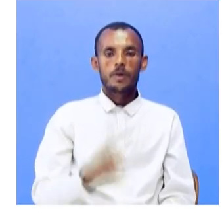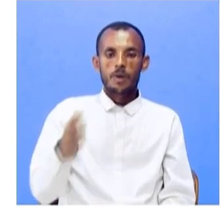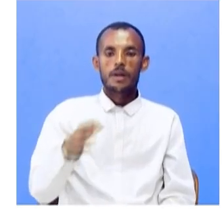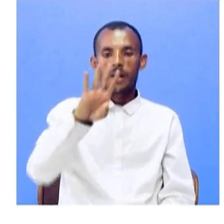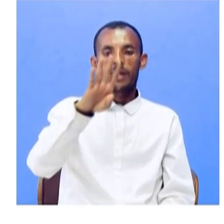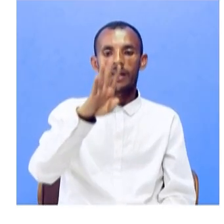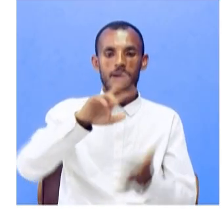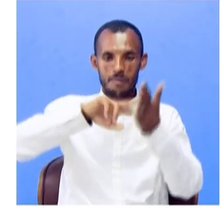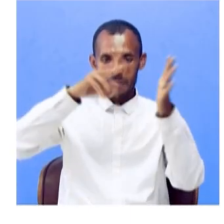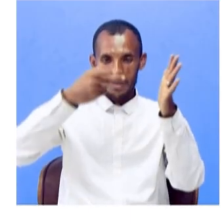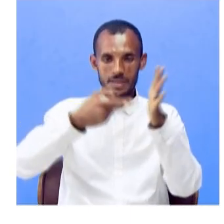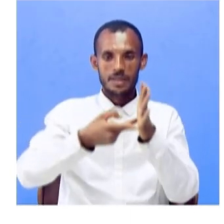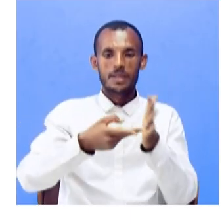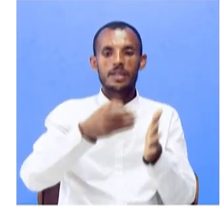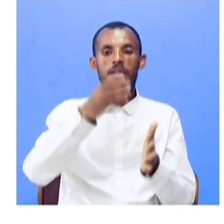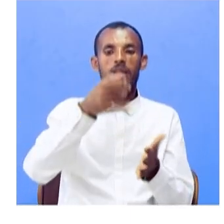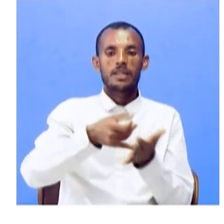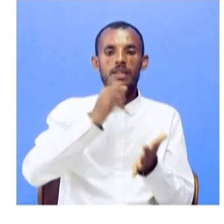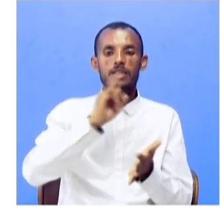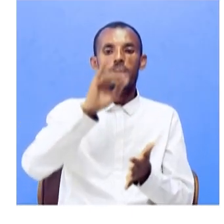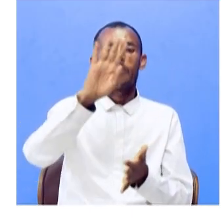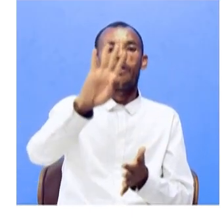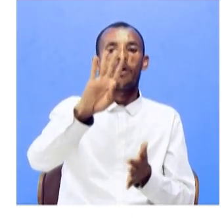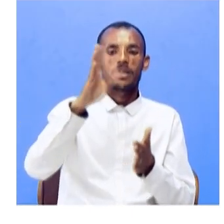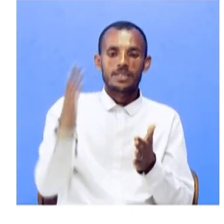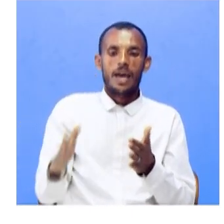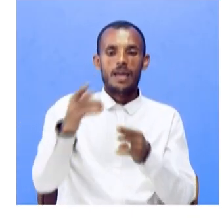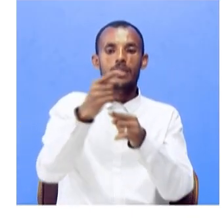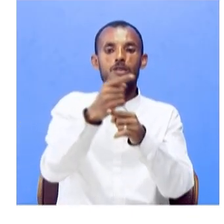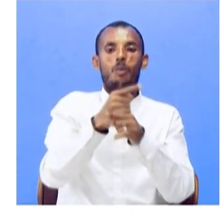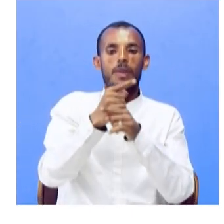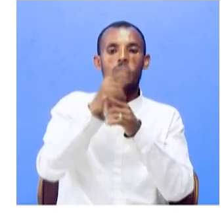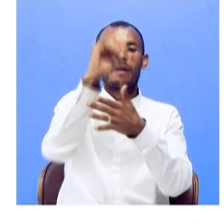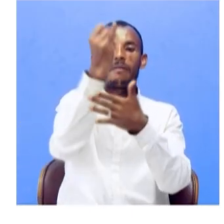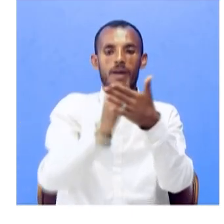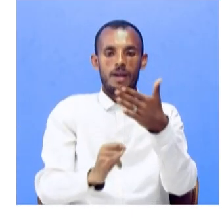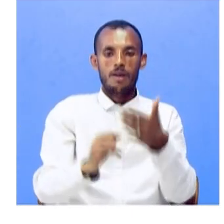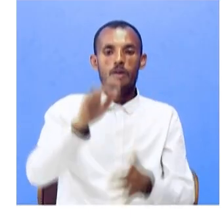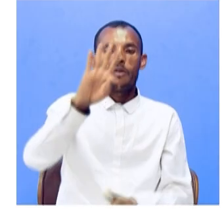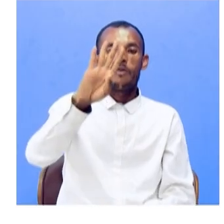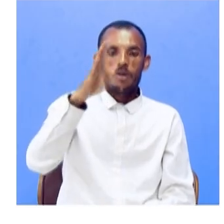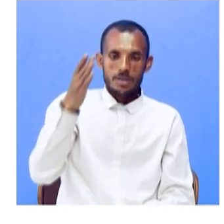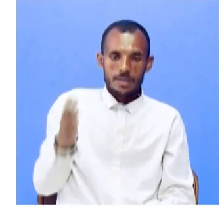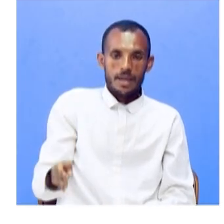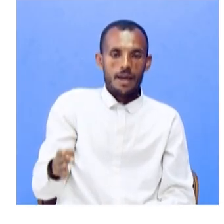Quadrilateral is a four-sided geometric figure. It is a four-sided